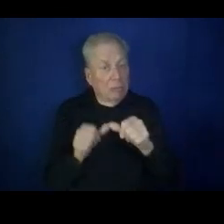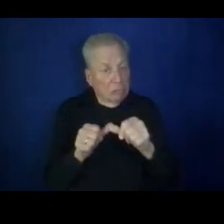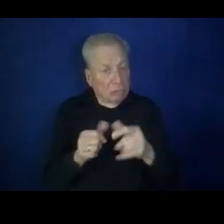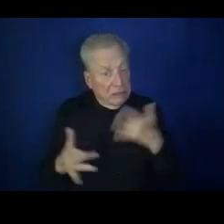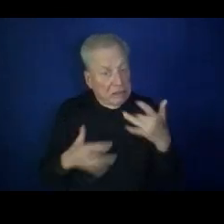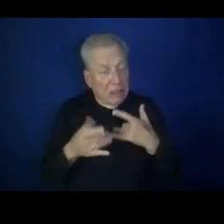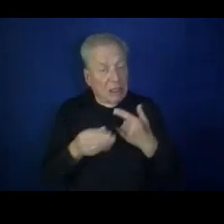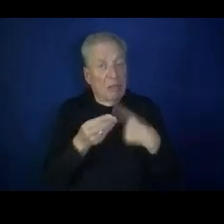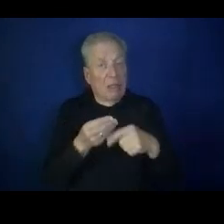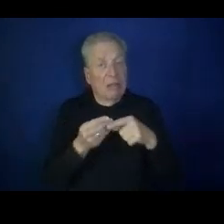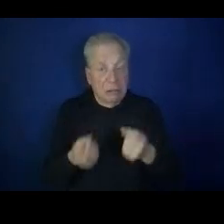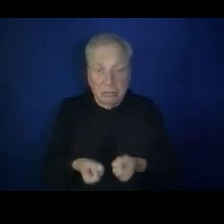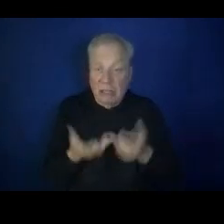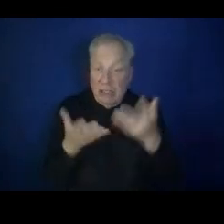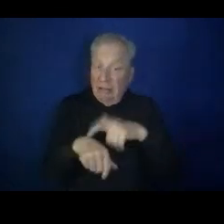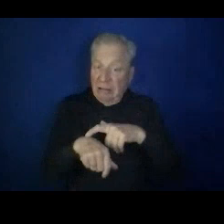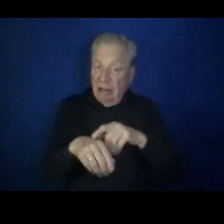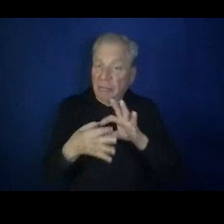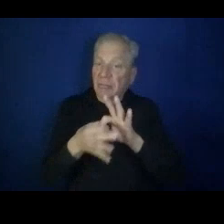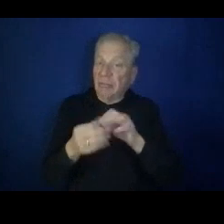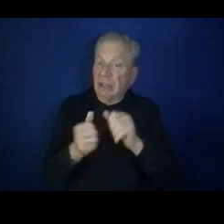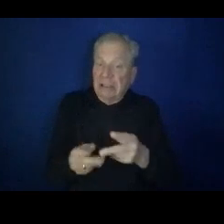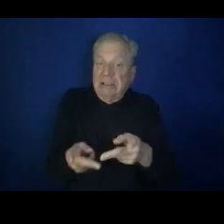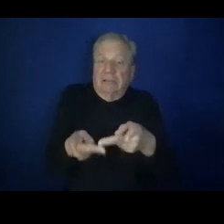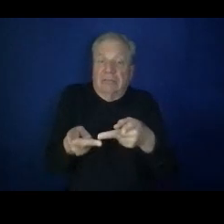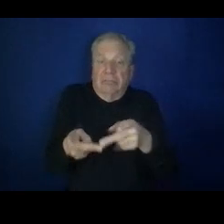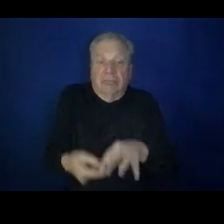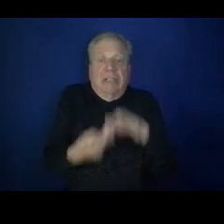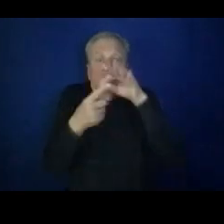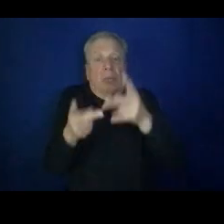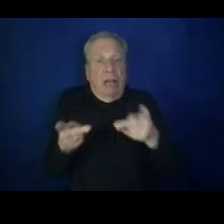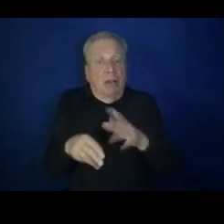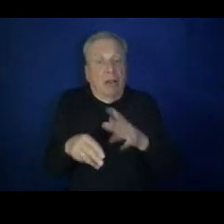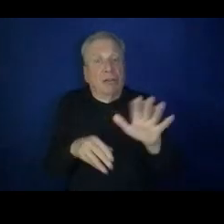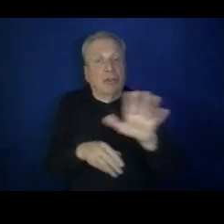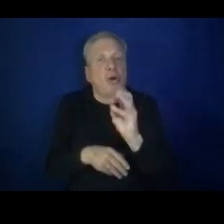about spending time in this special place on your own as well.